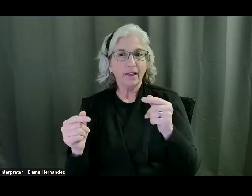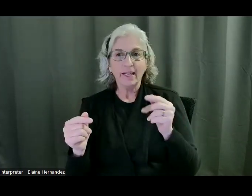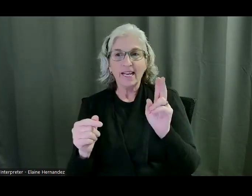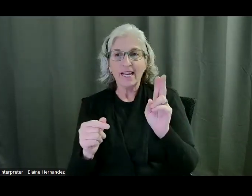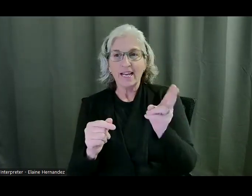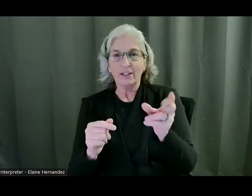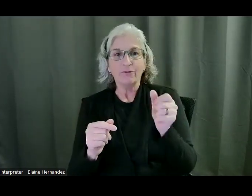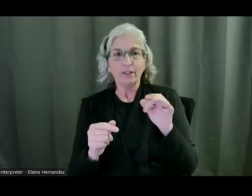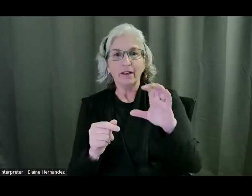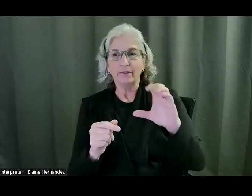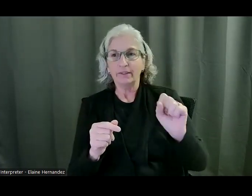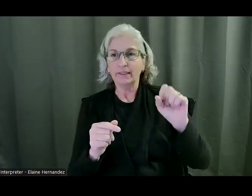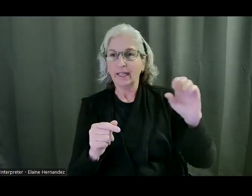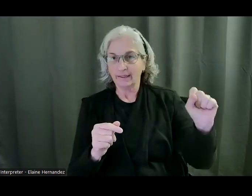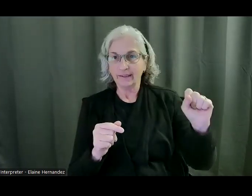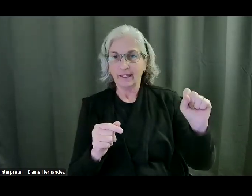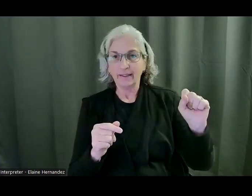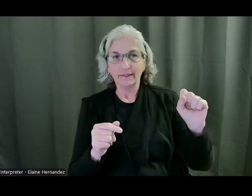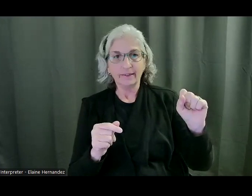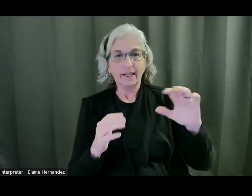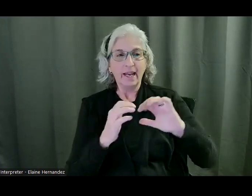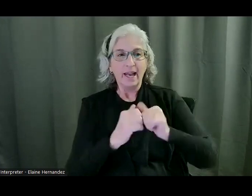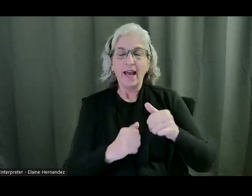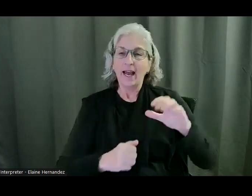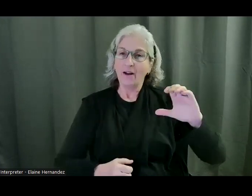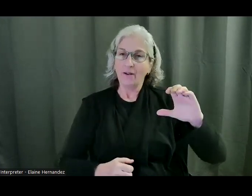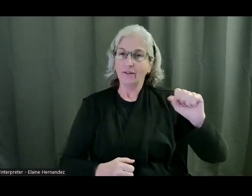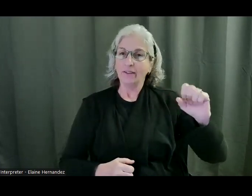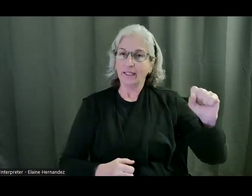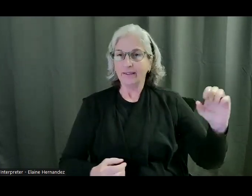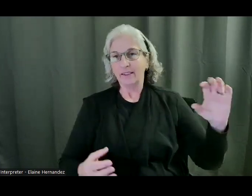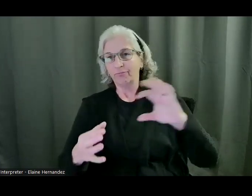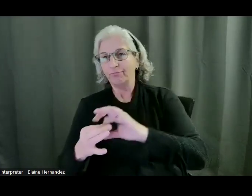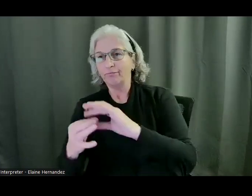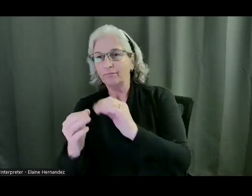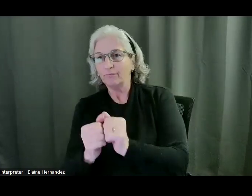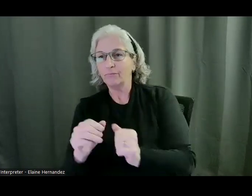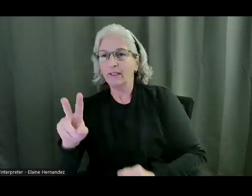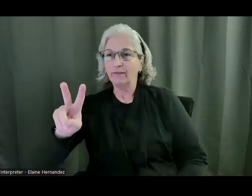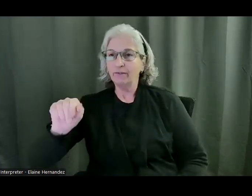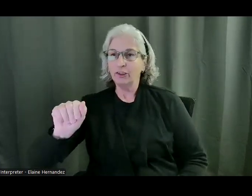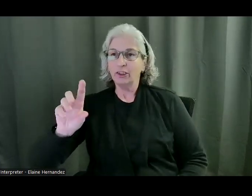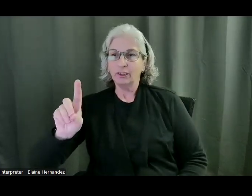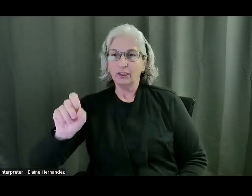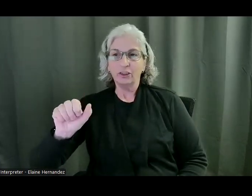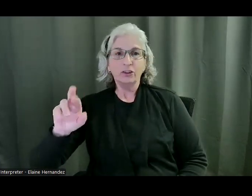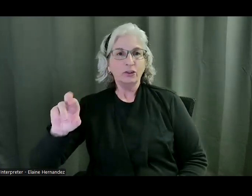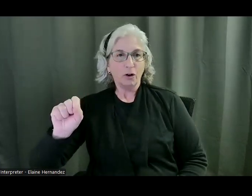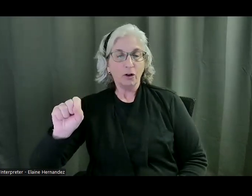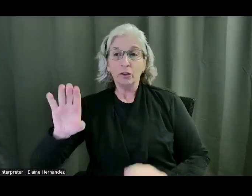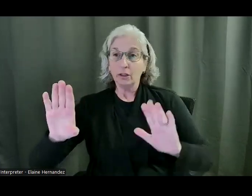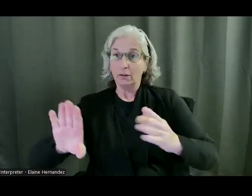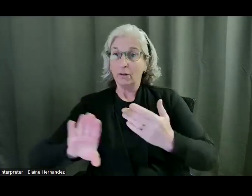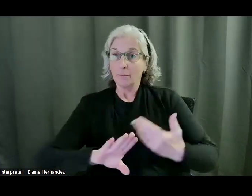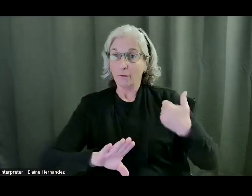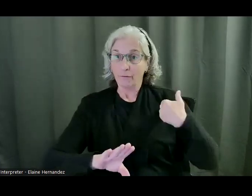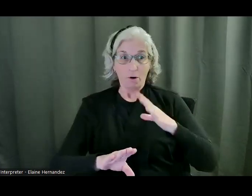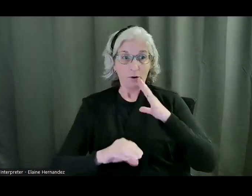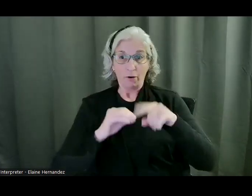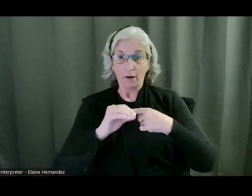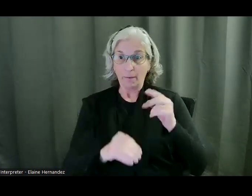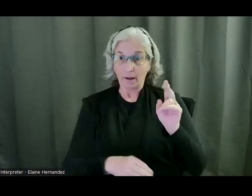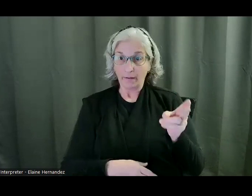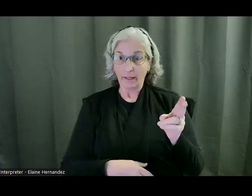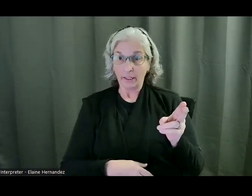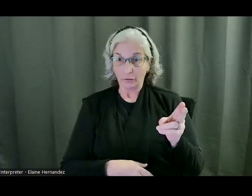CSS and kind of its history here with VA DARS. Um, and before I talk about the history, just again, just kind of set